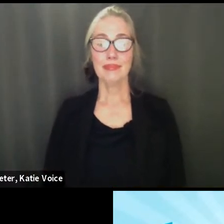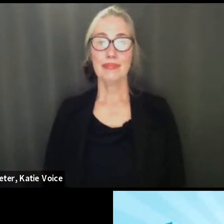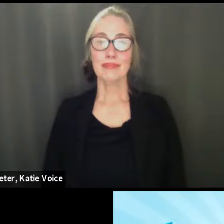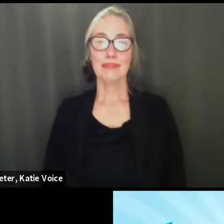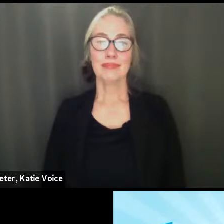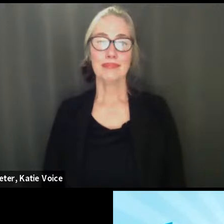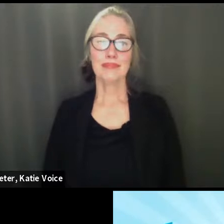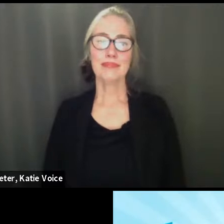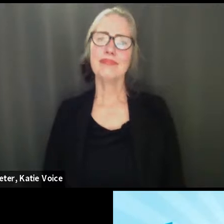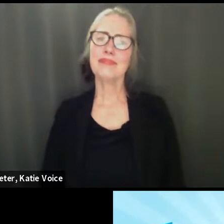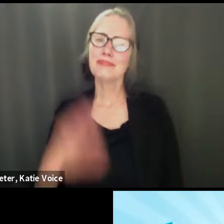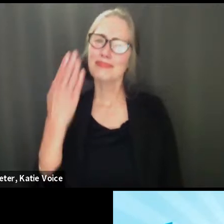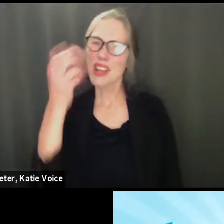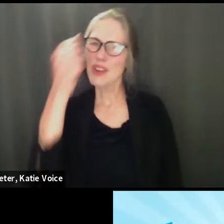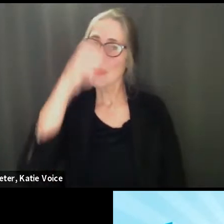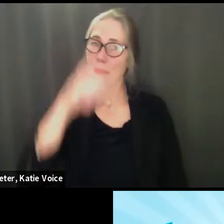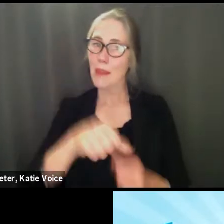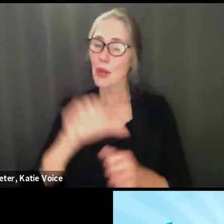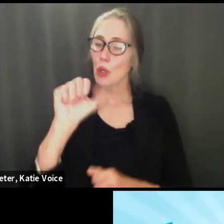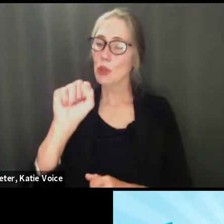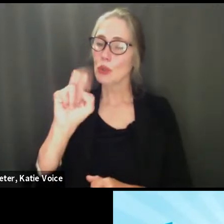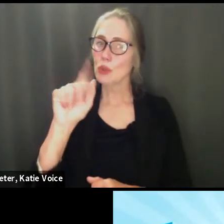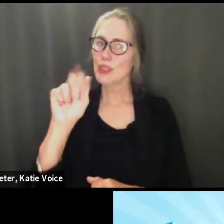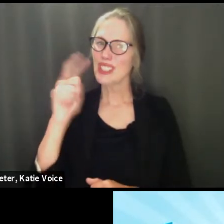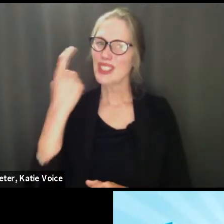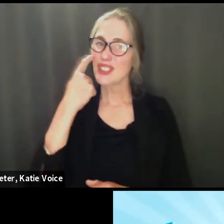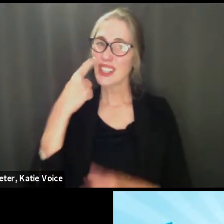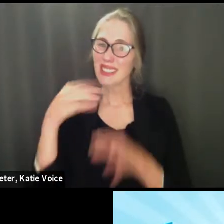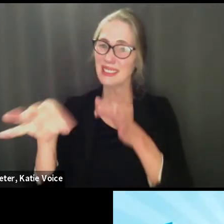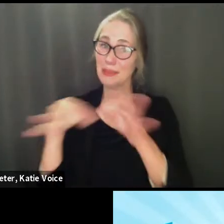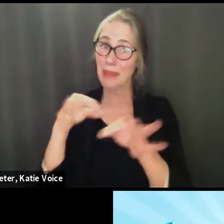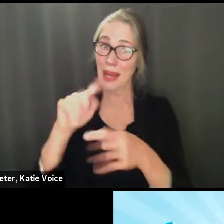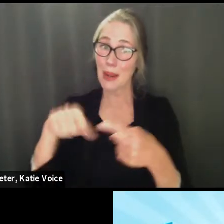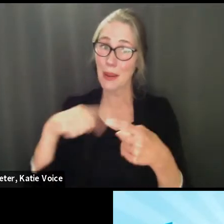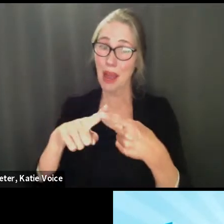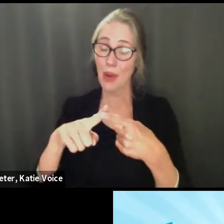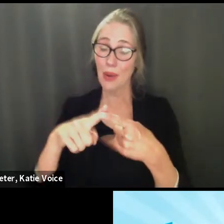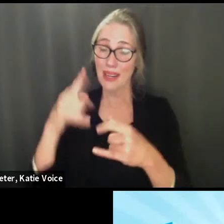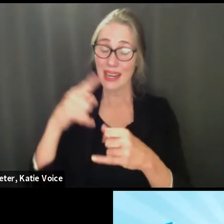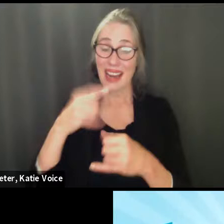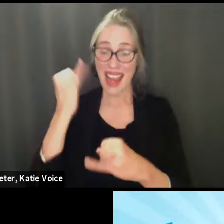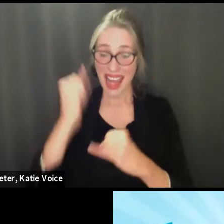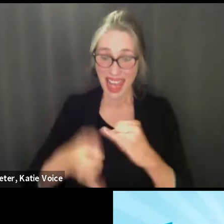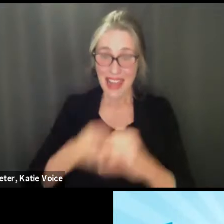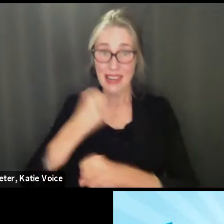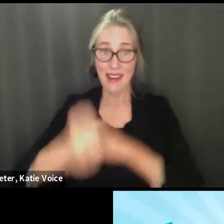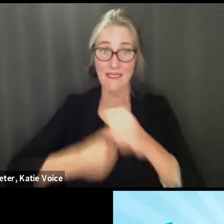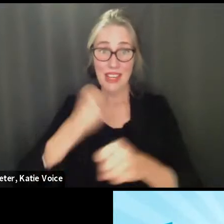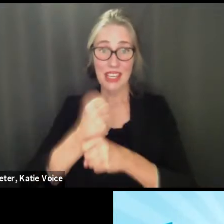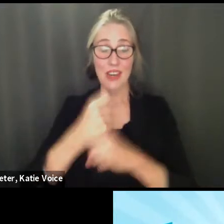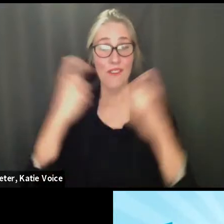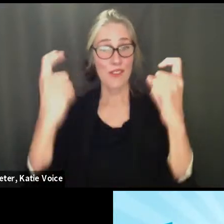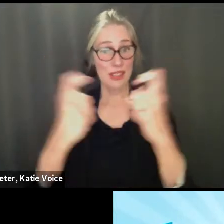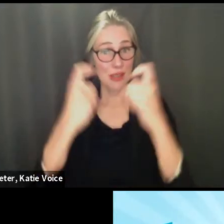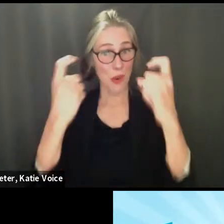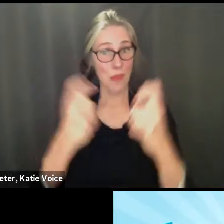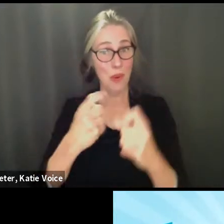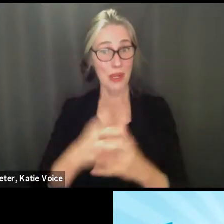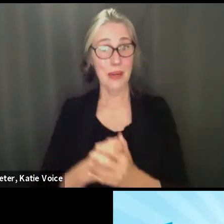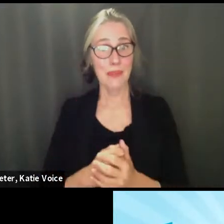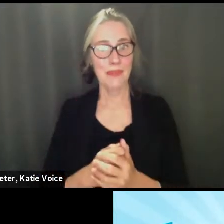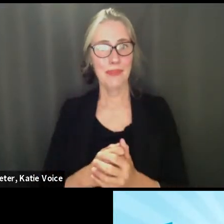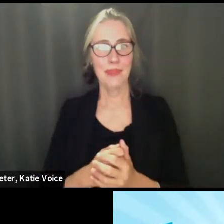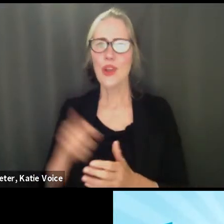So Susan was just talking about the end of year ceremonies. I appreciate her emphasizing that